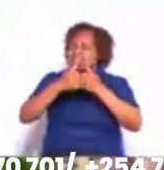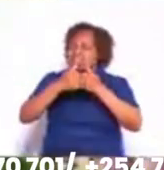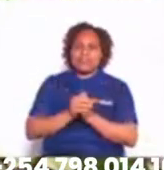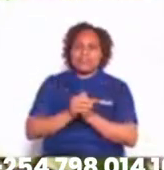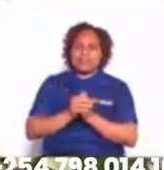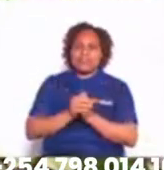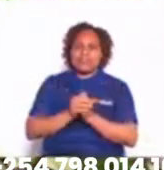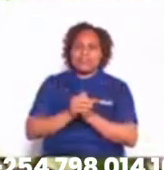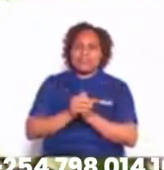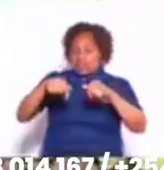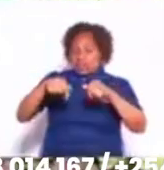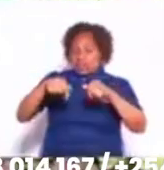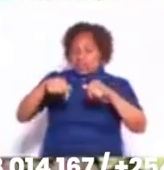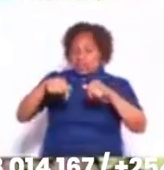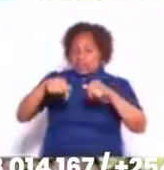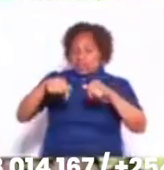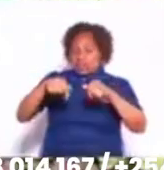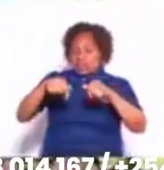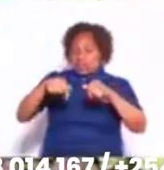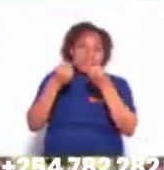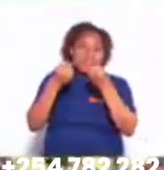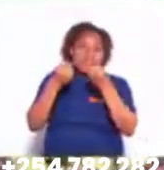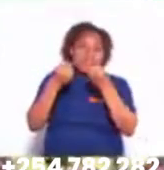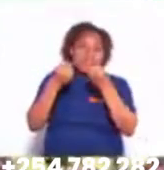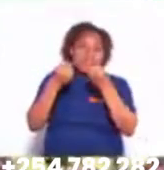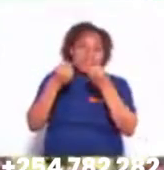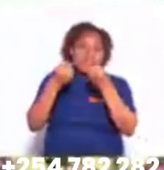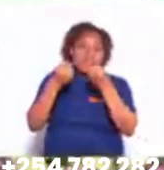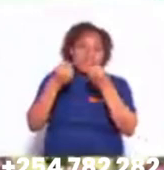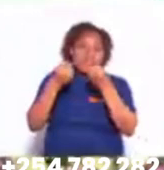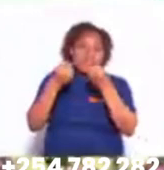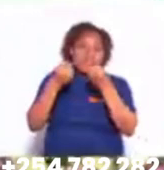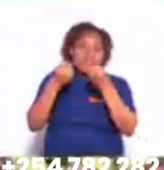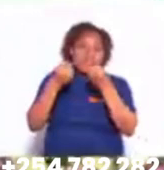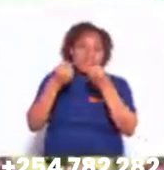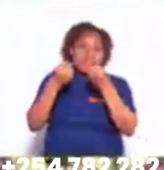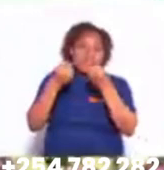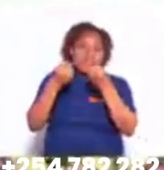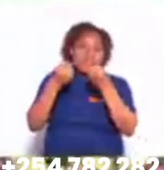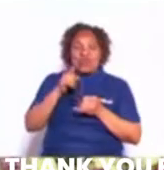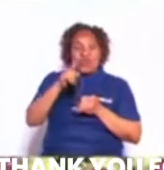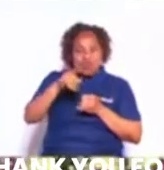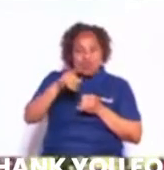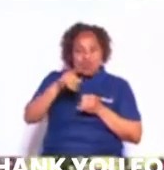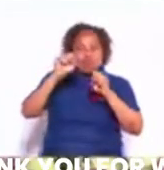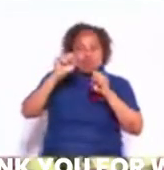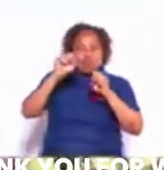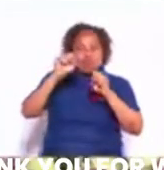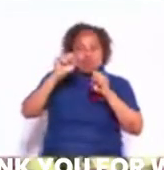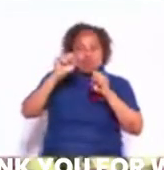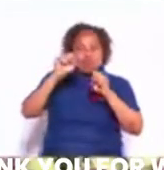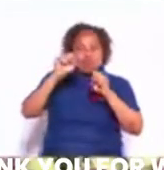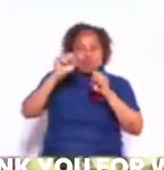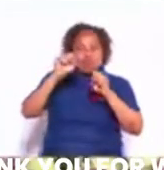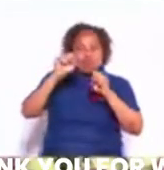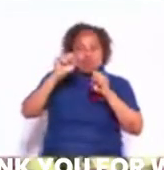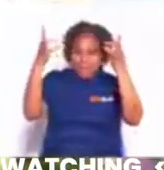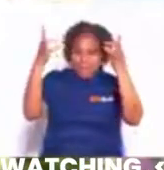But tonight, I'm giving you good news. You can save your marriage.